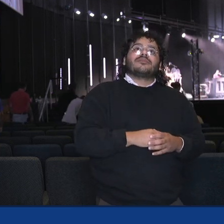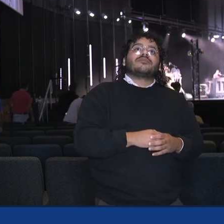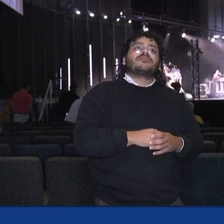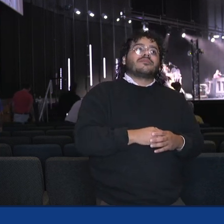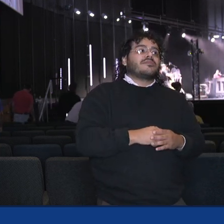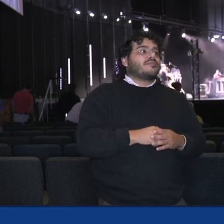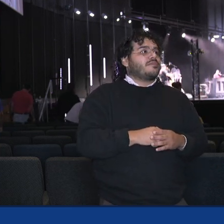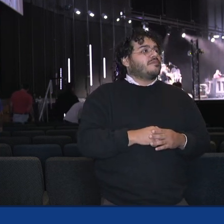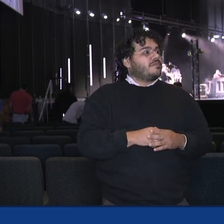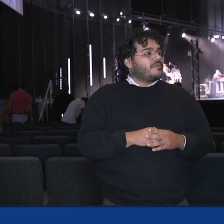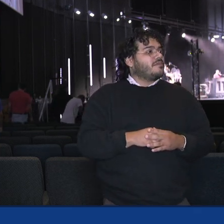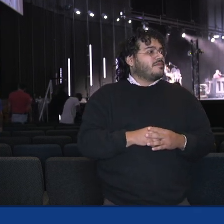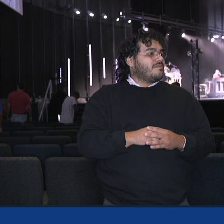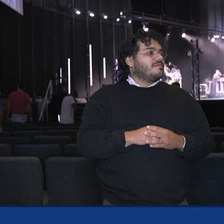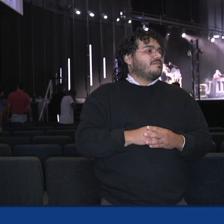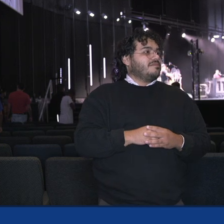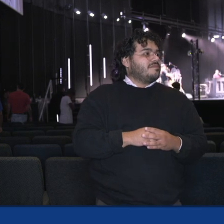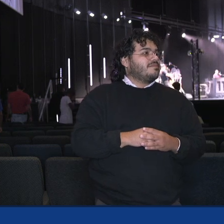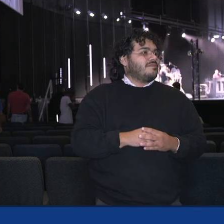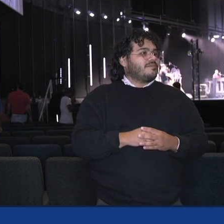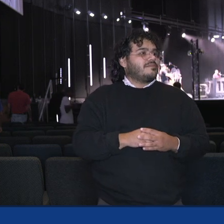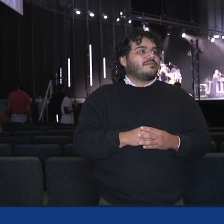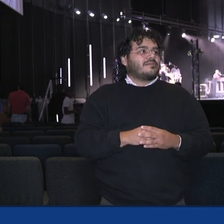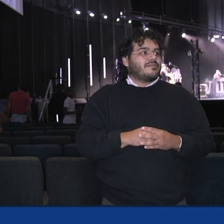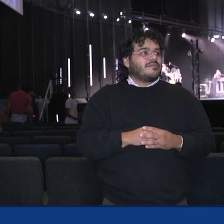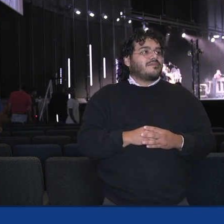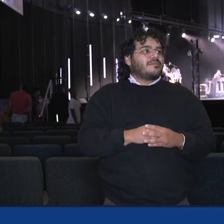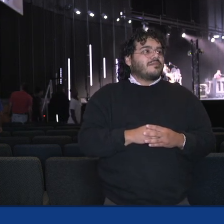You'll do great, no pressure.